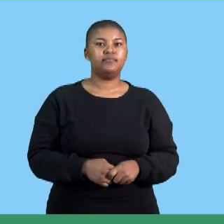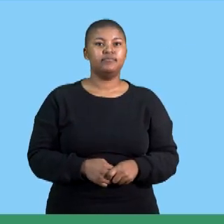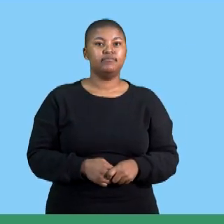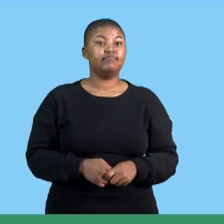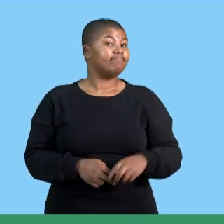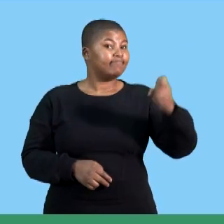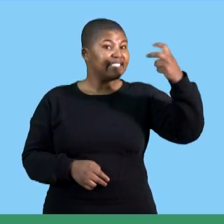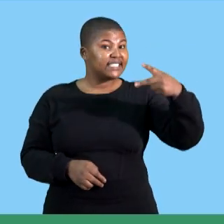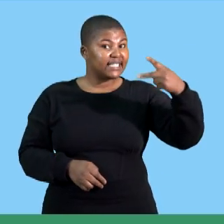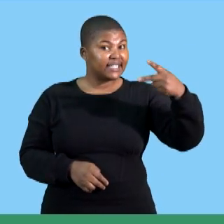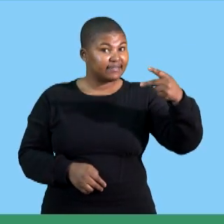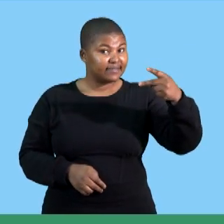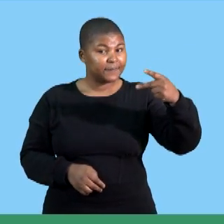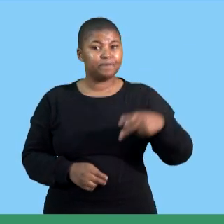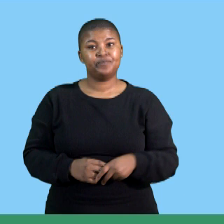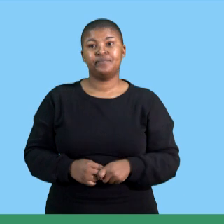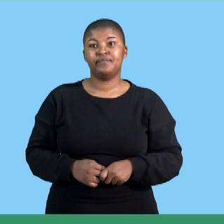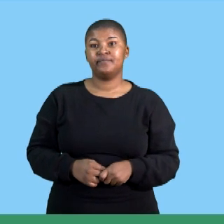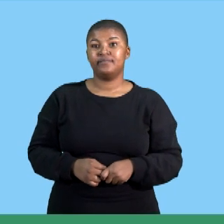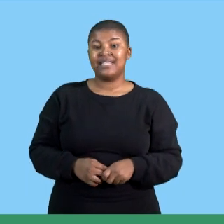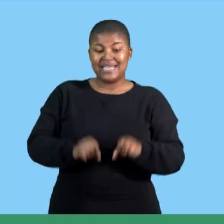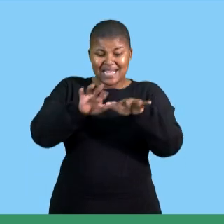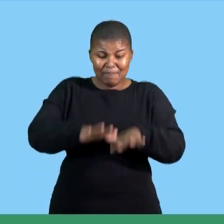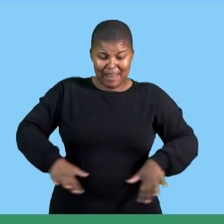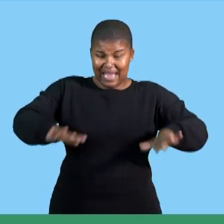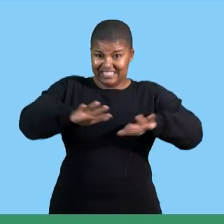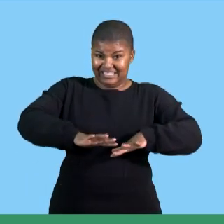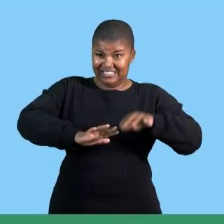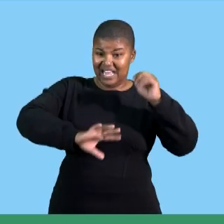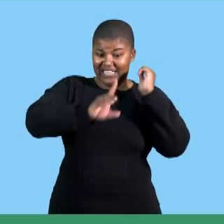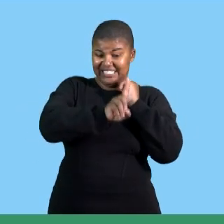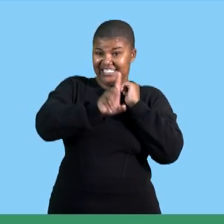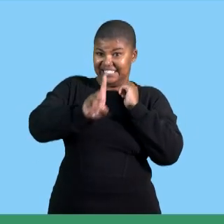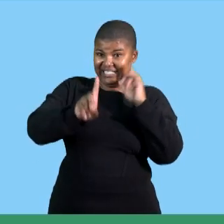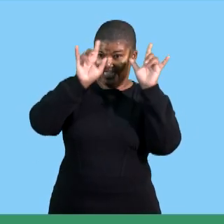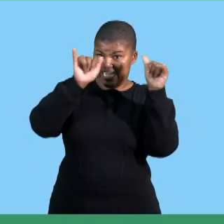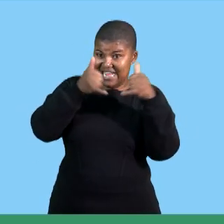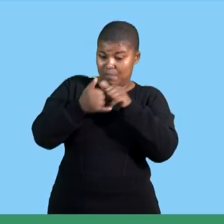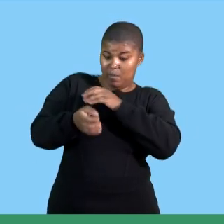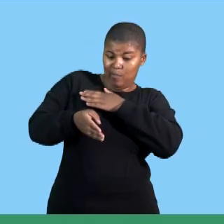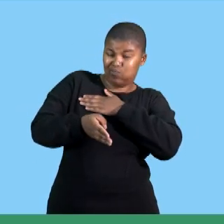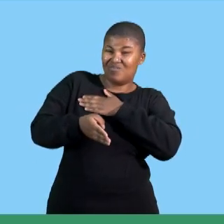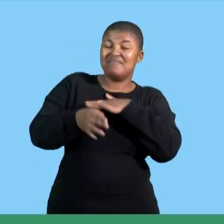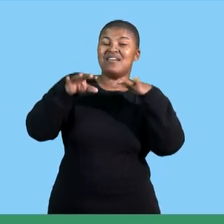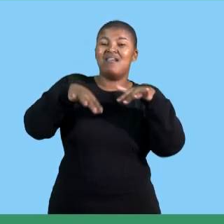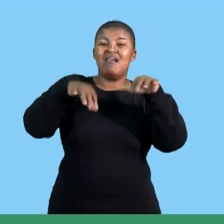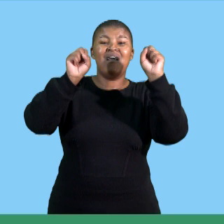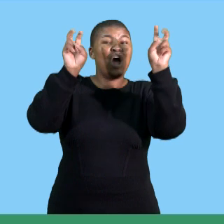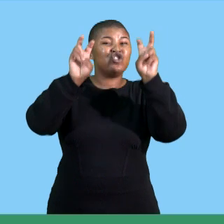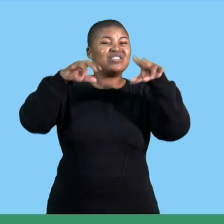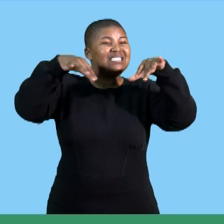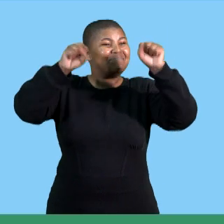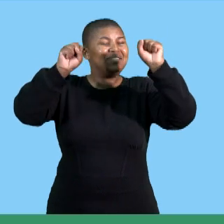one, it says the area in which DD is situated has electricity challenges. Now,